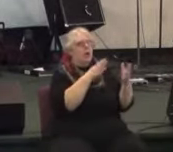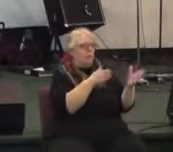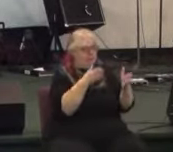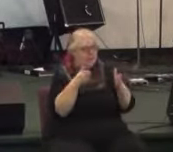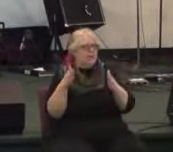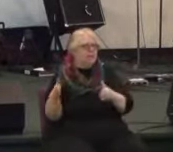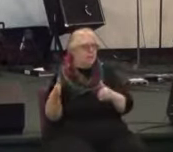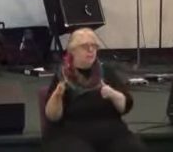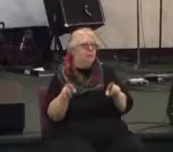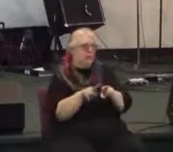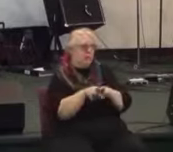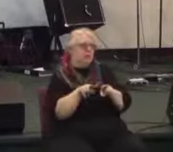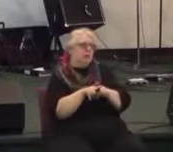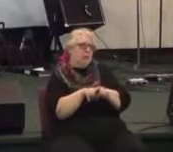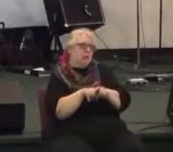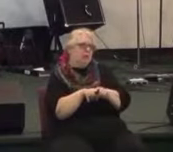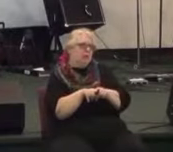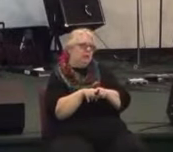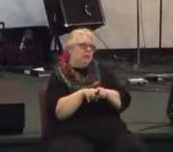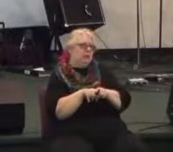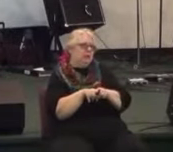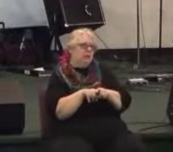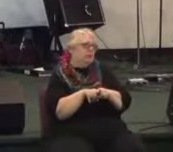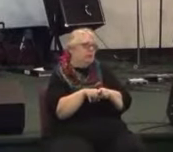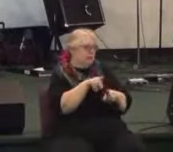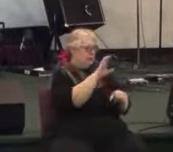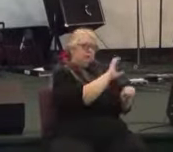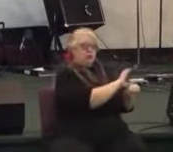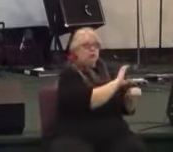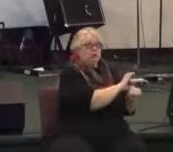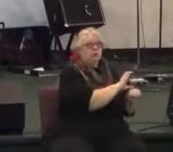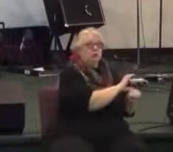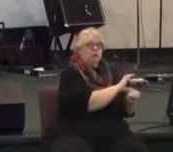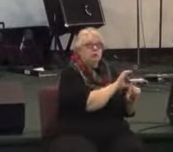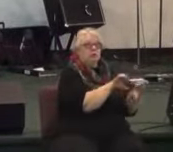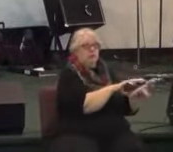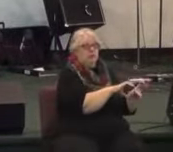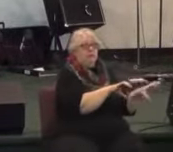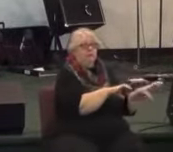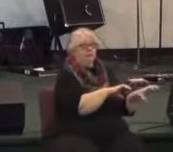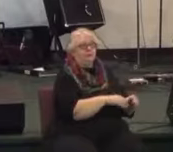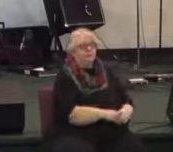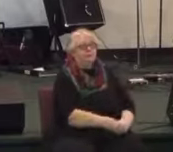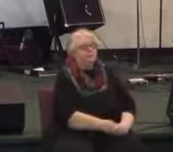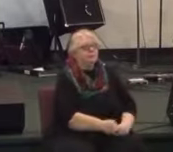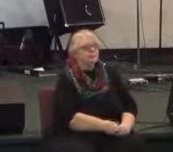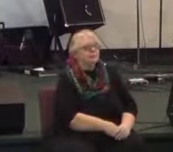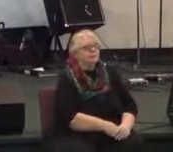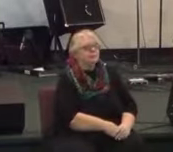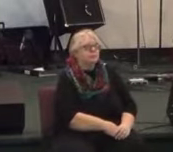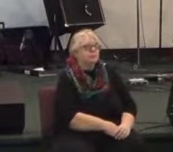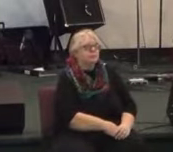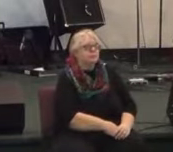and then that we really completely immerse ourselves in some of the other patterns that are evident here.